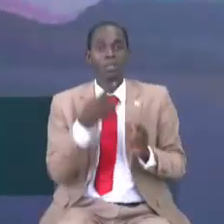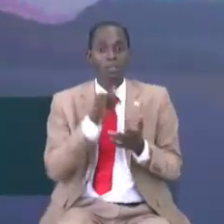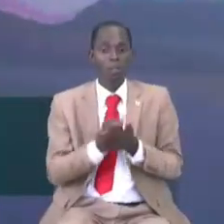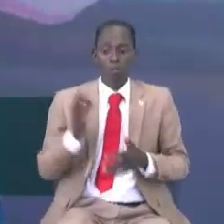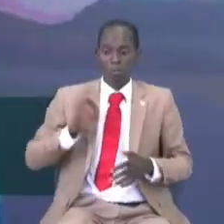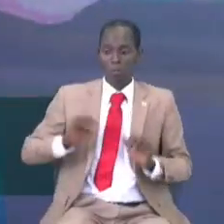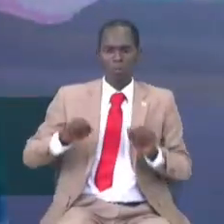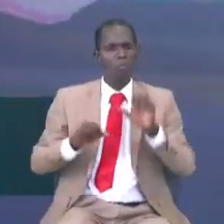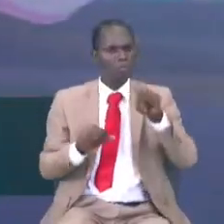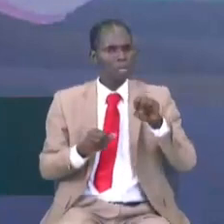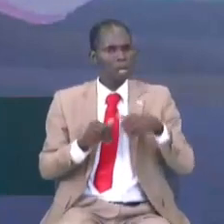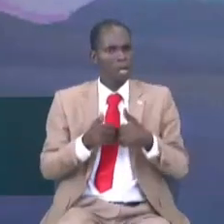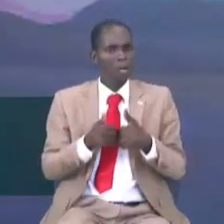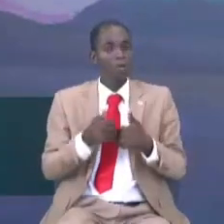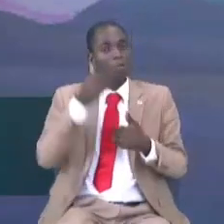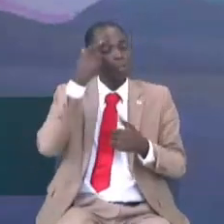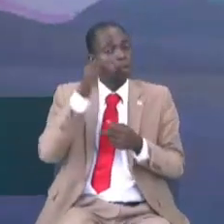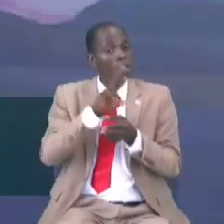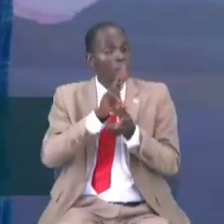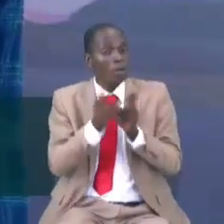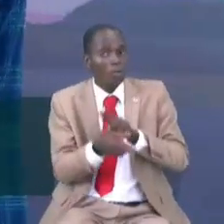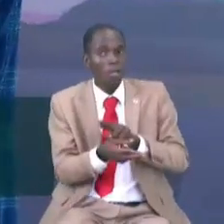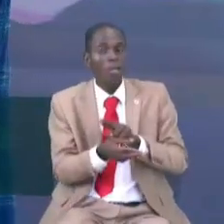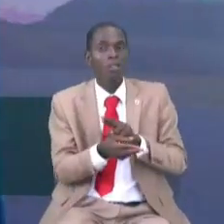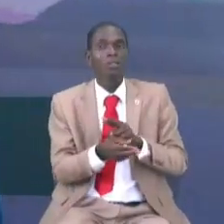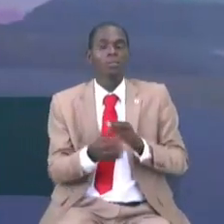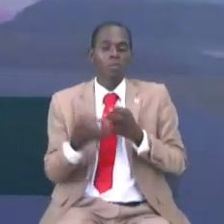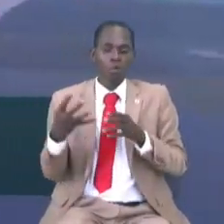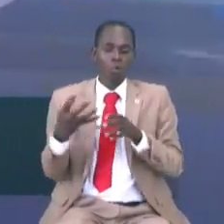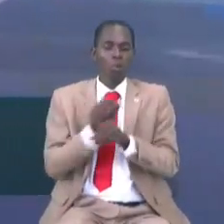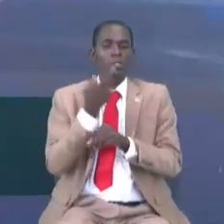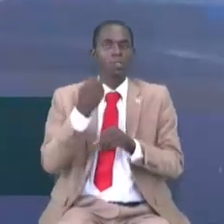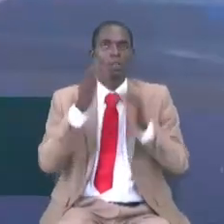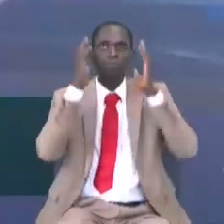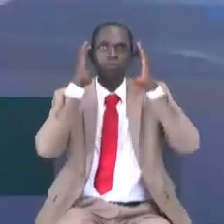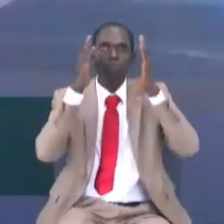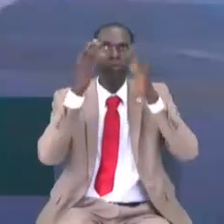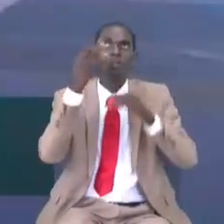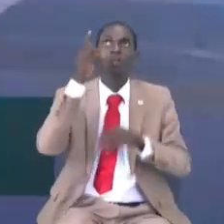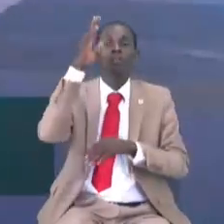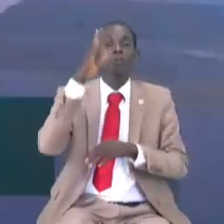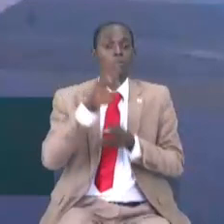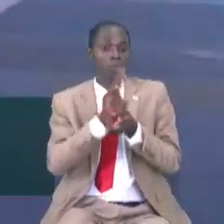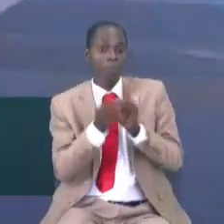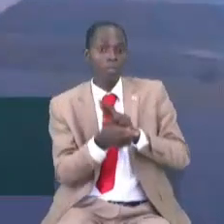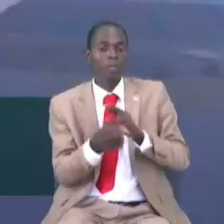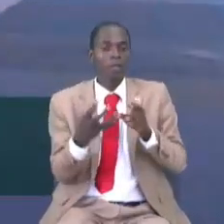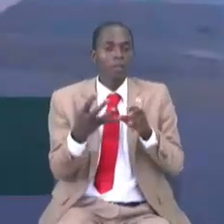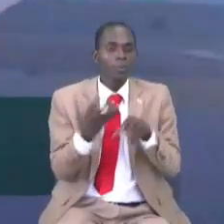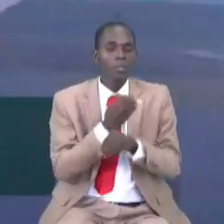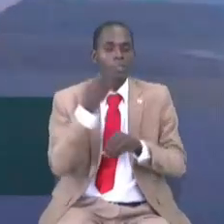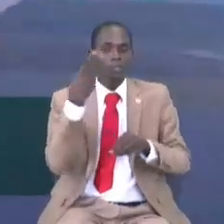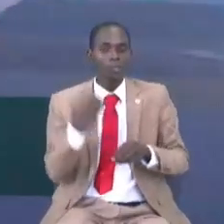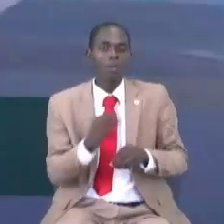attention of God. Repentance wins the favor of God. Repentance turns the mind